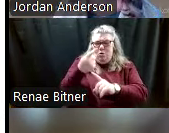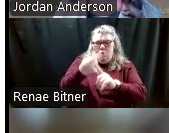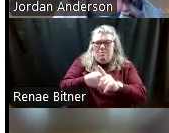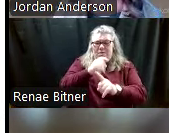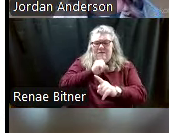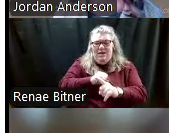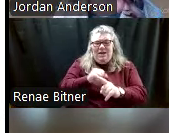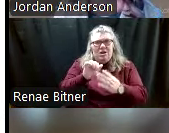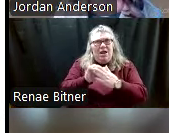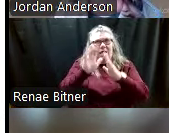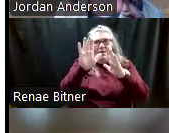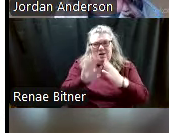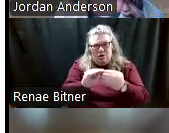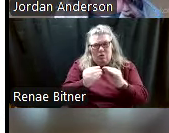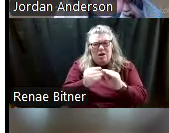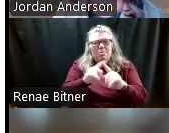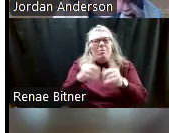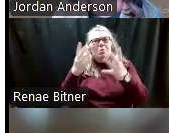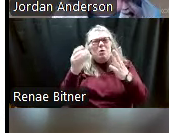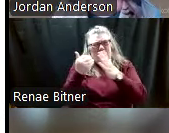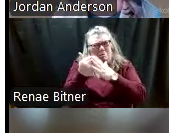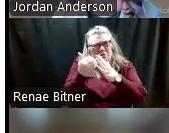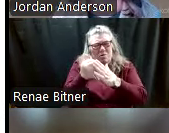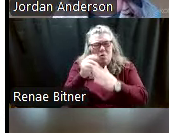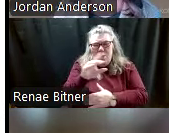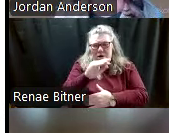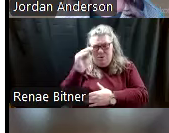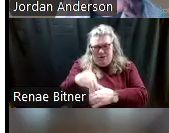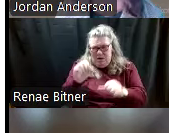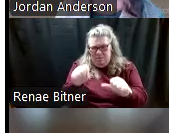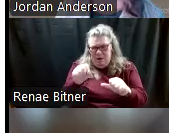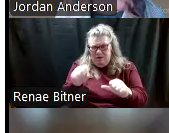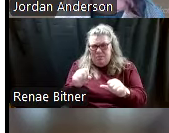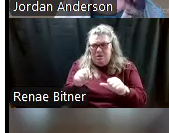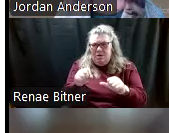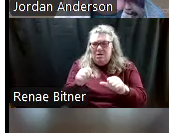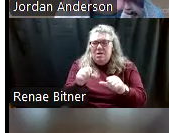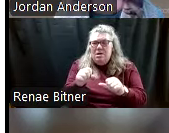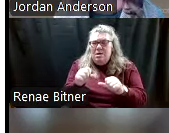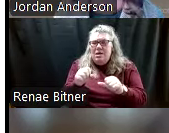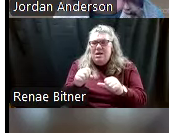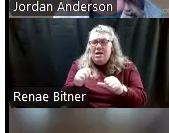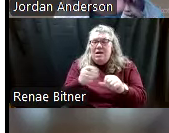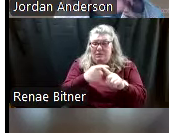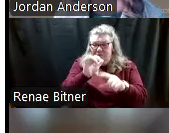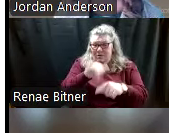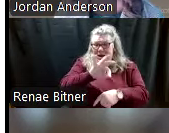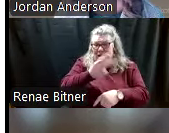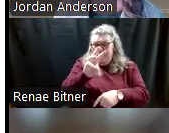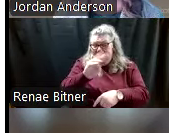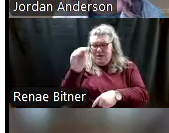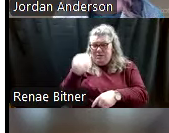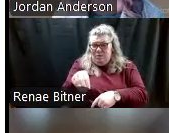is a great number, but we want it to be as close to 100% as possible. So out of that